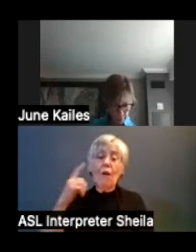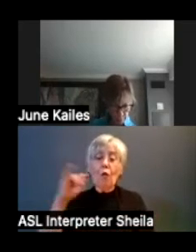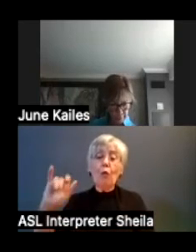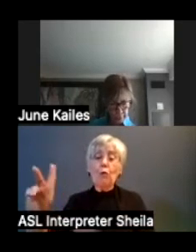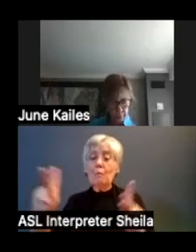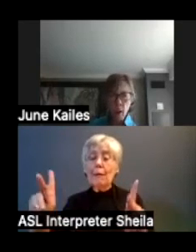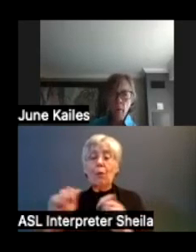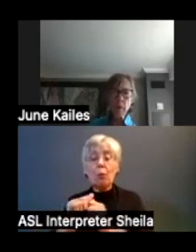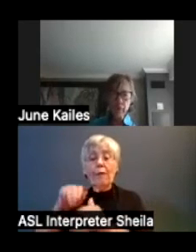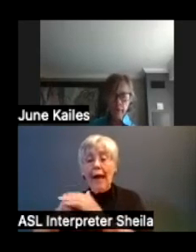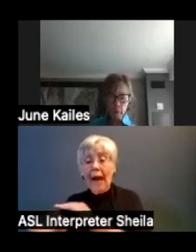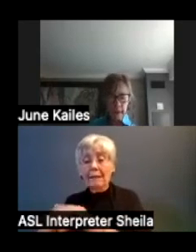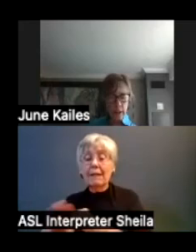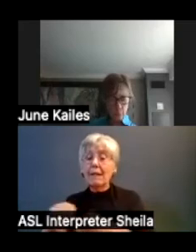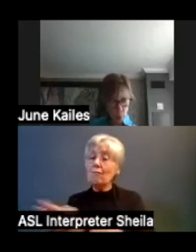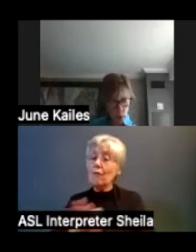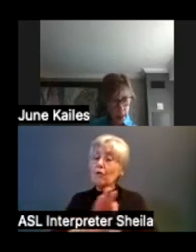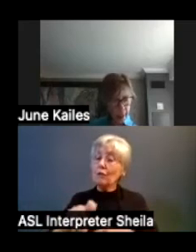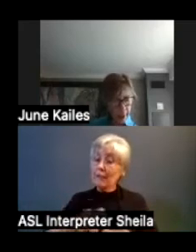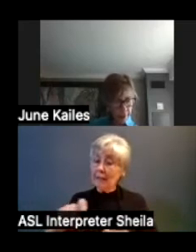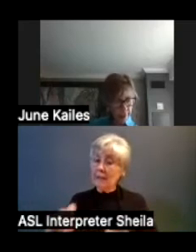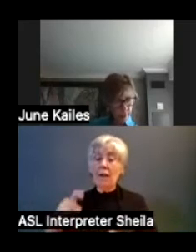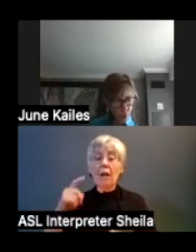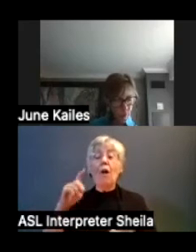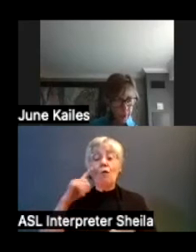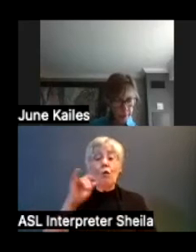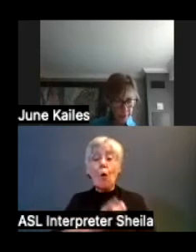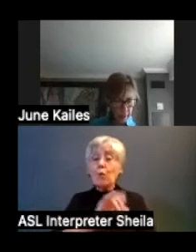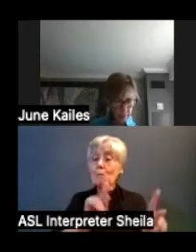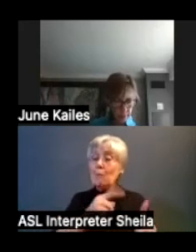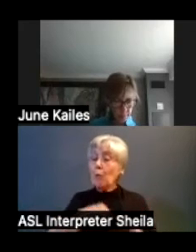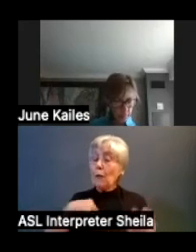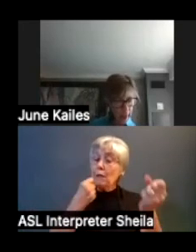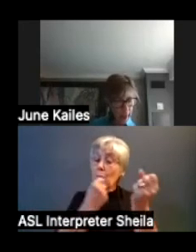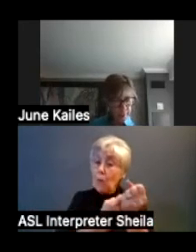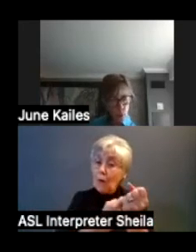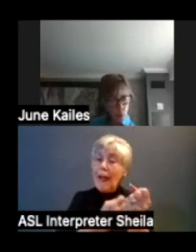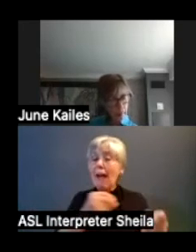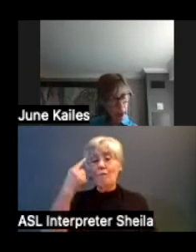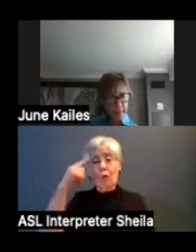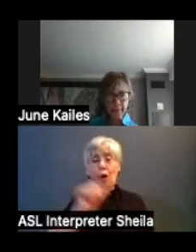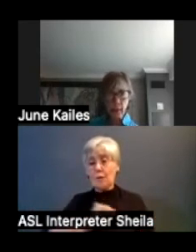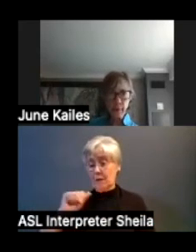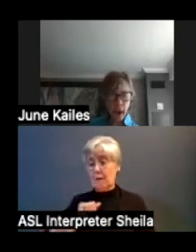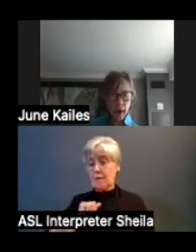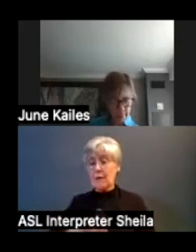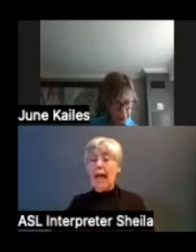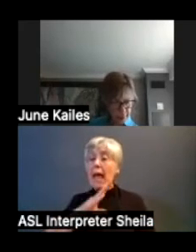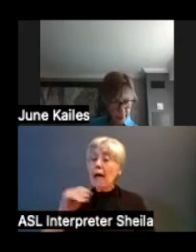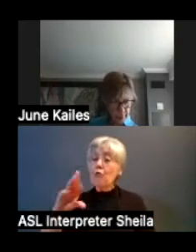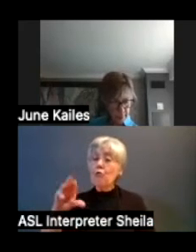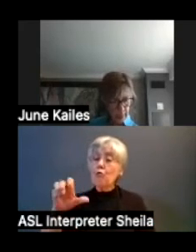and functional needs, for people we support, and for ourselves. And the roadmap has a lot